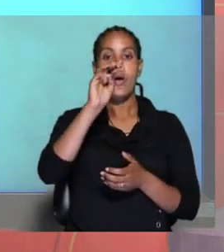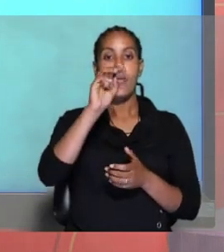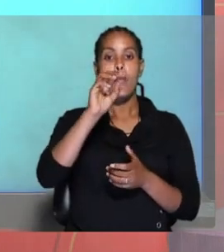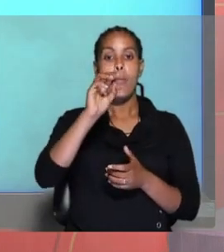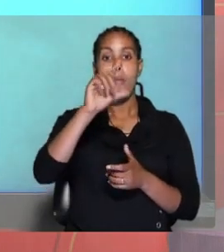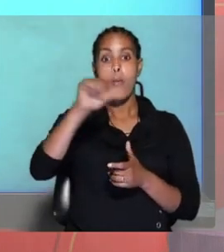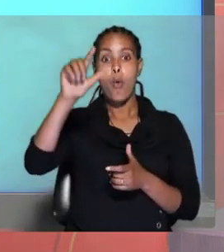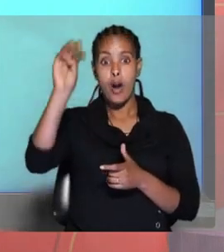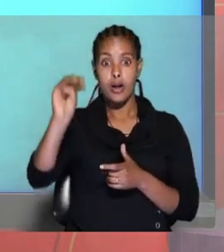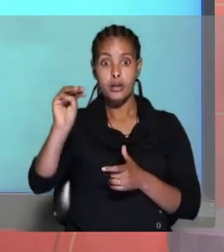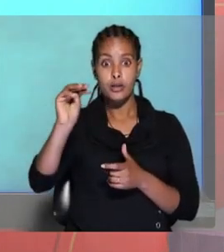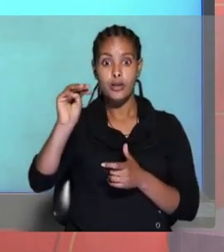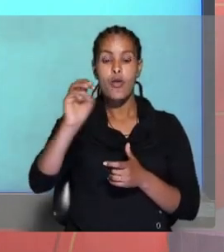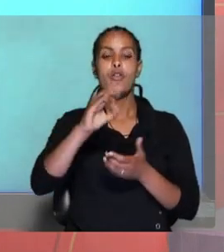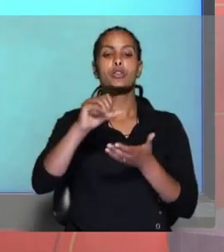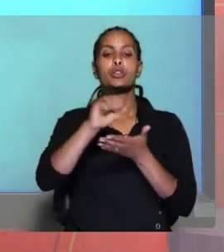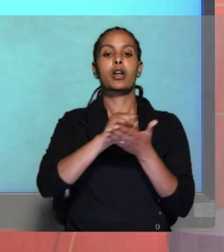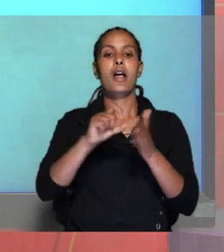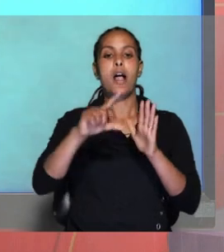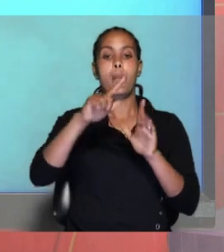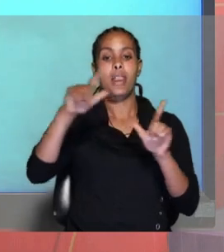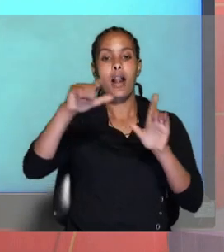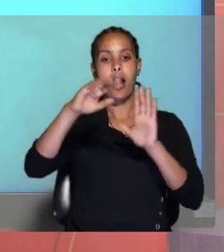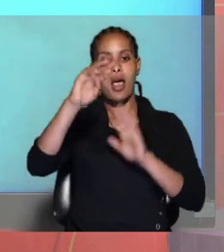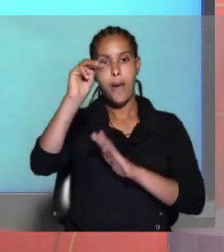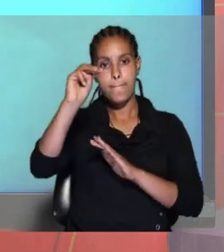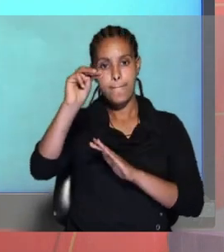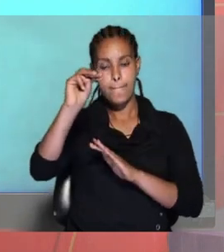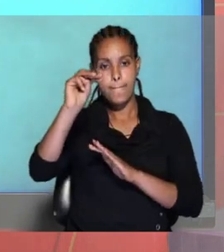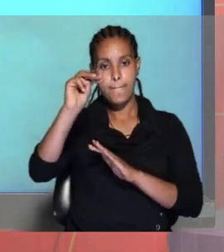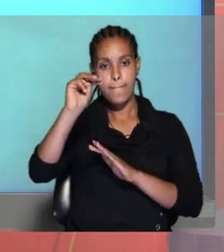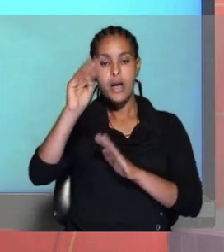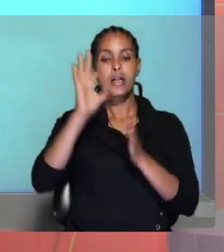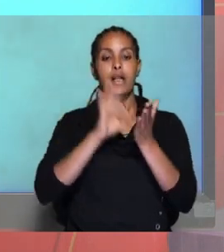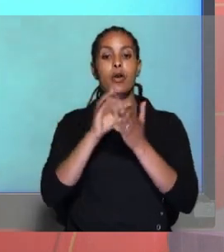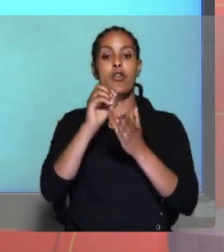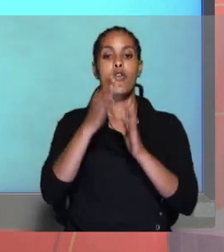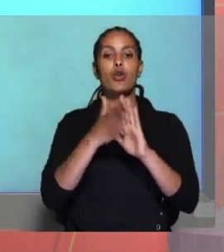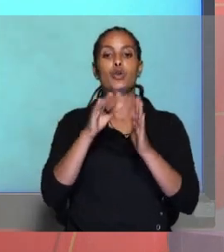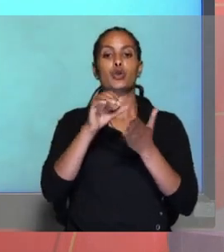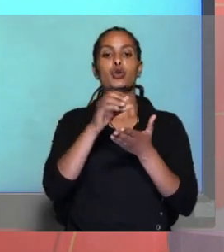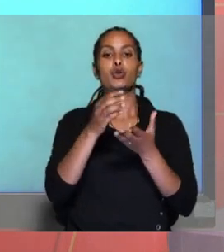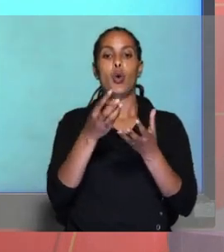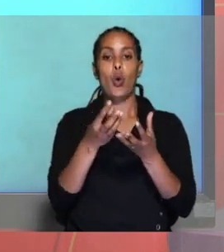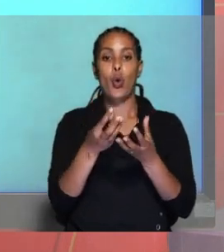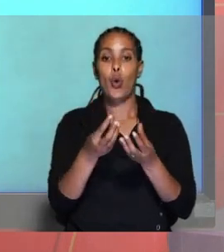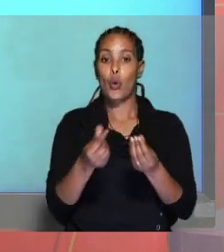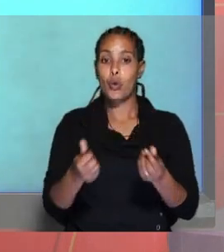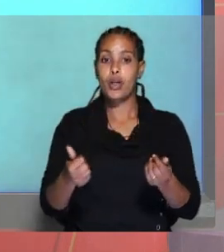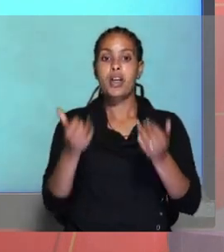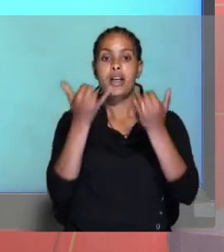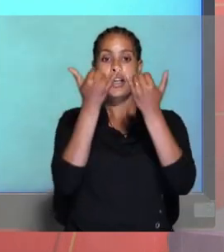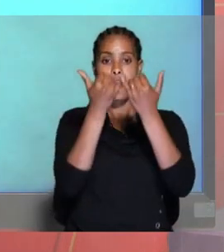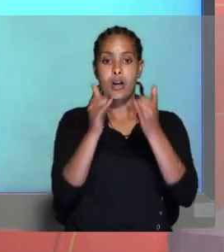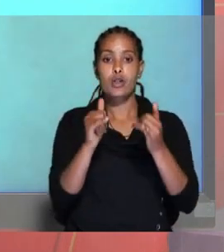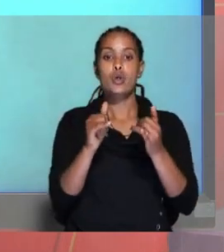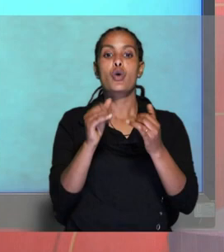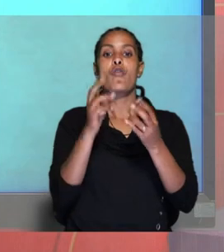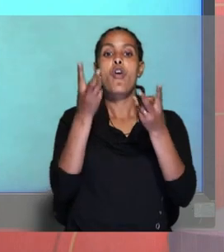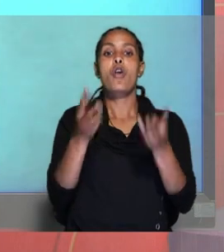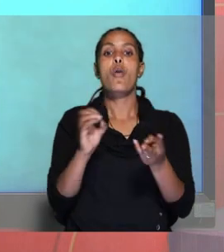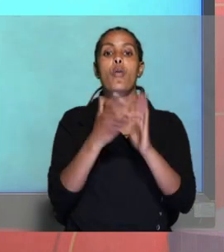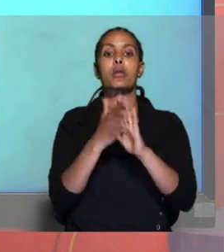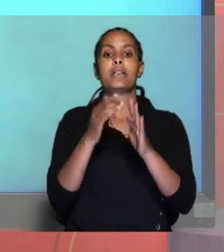Molarity of the solution, capital M, equal number of mole of solute divided by volume of the